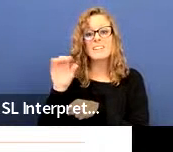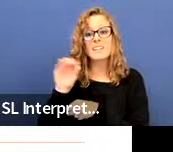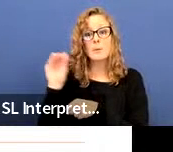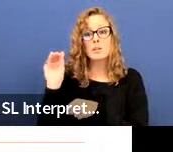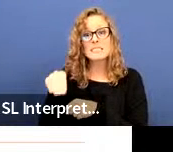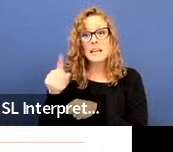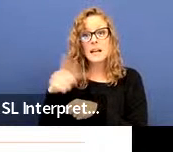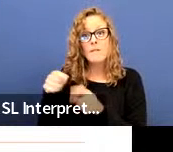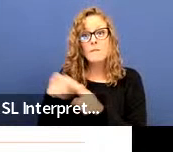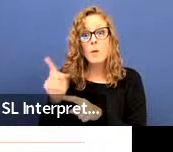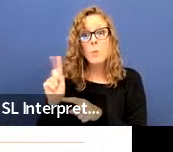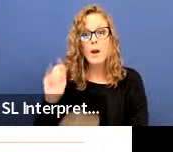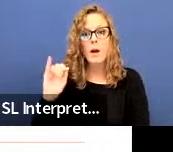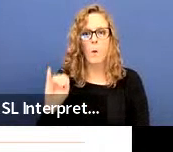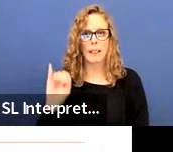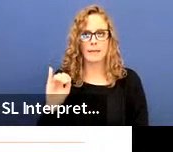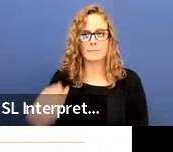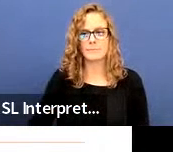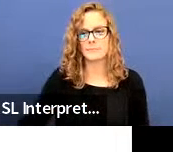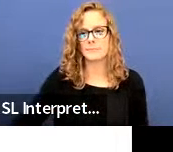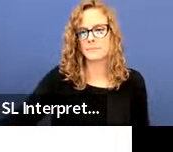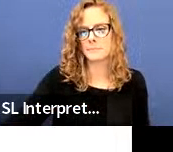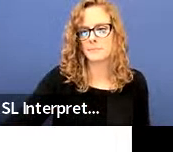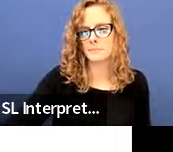alone. Next, please.